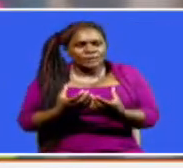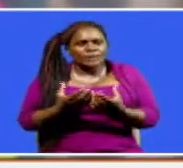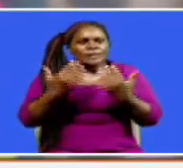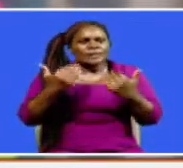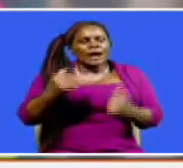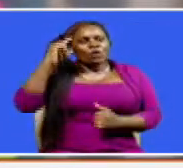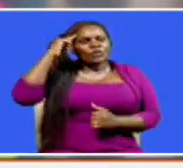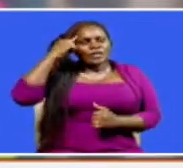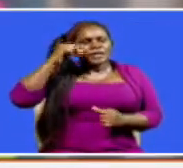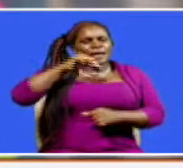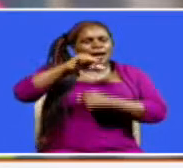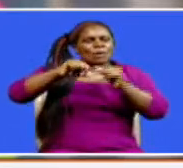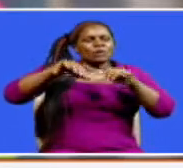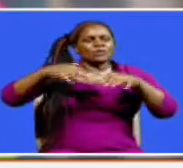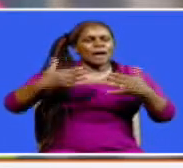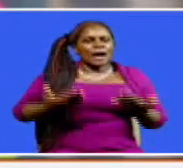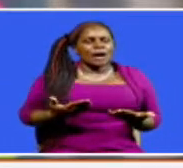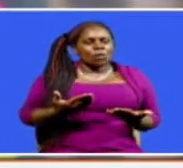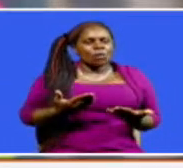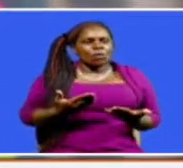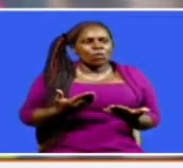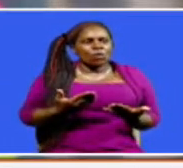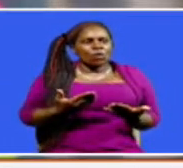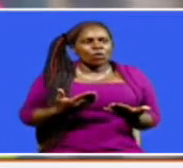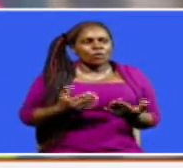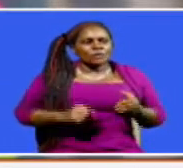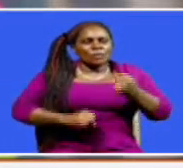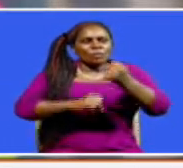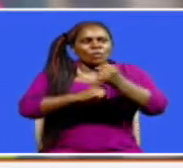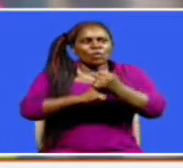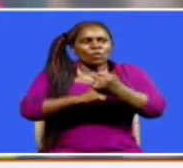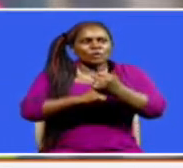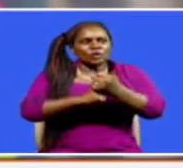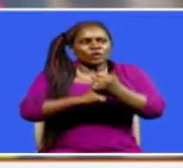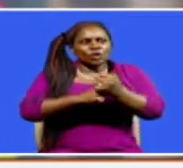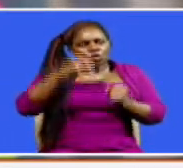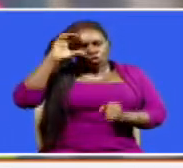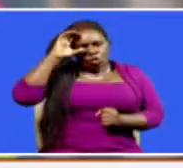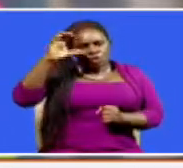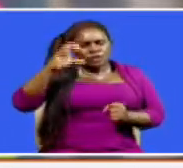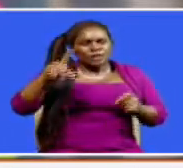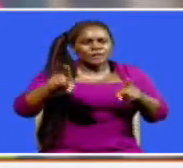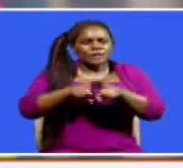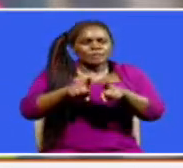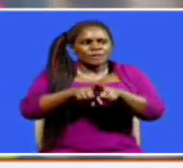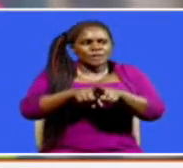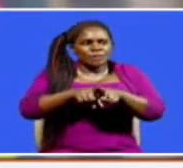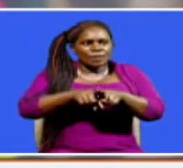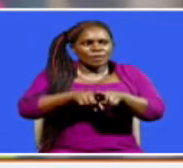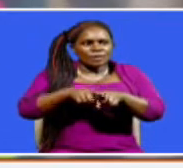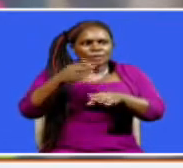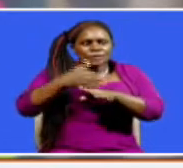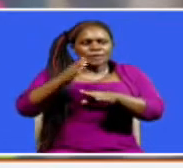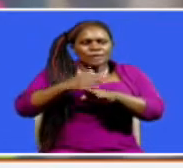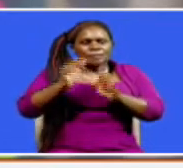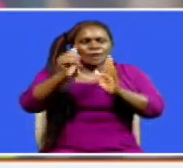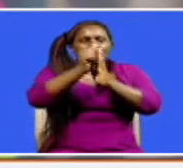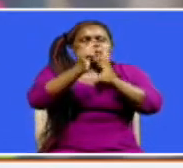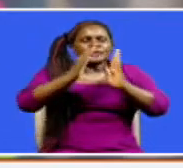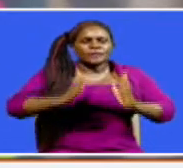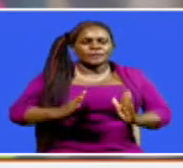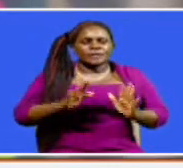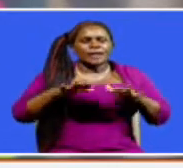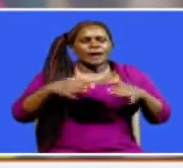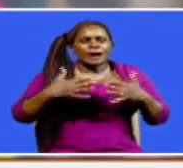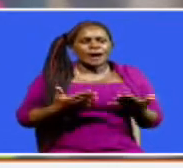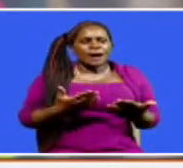start thinking about how AI can support the social context and how we can center people's agency and